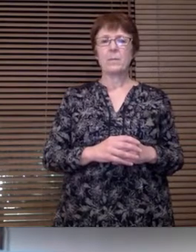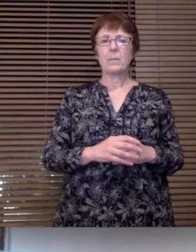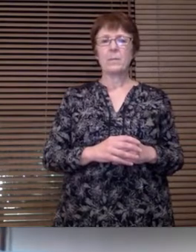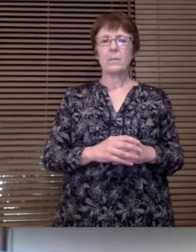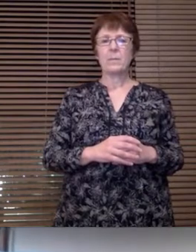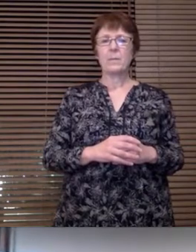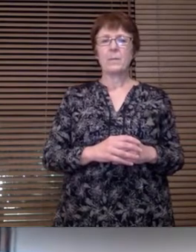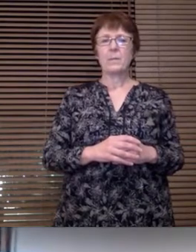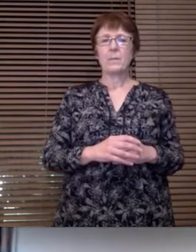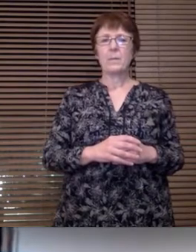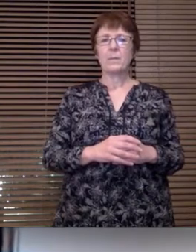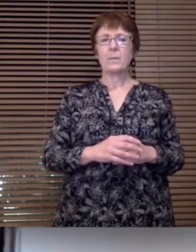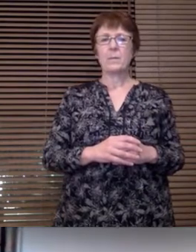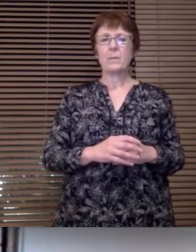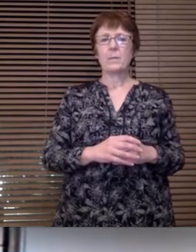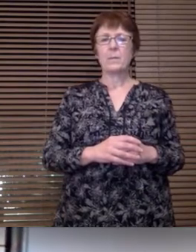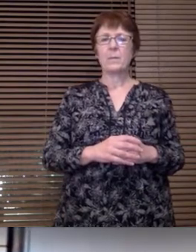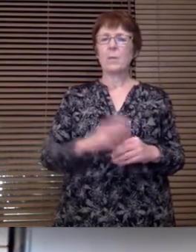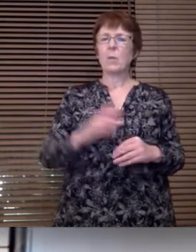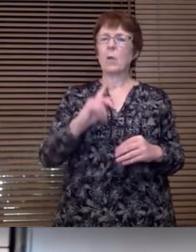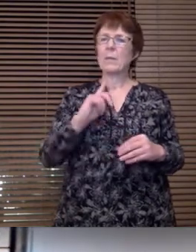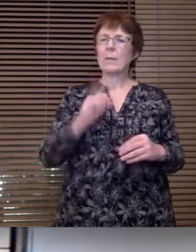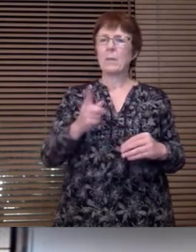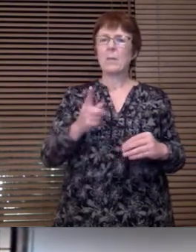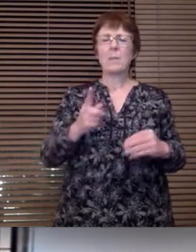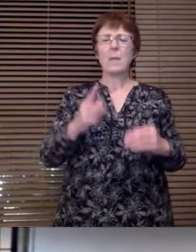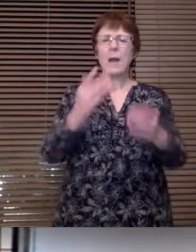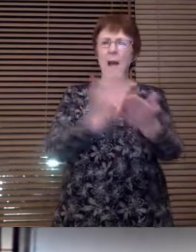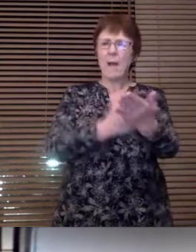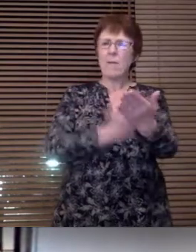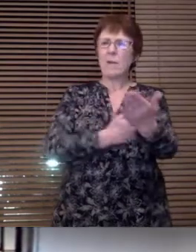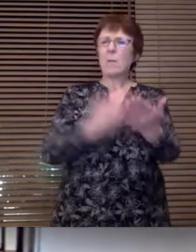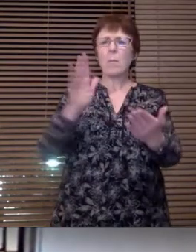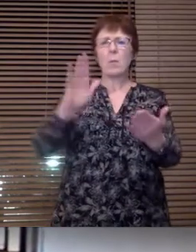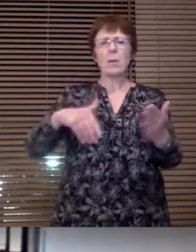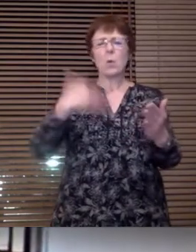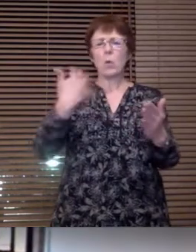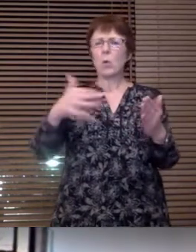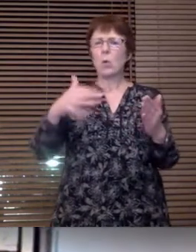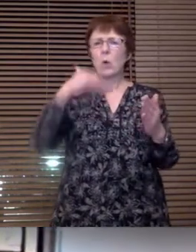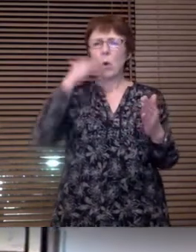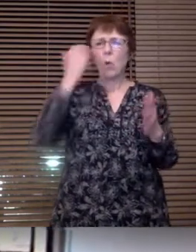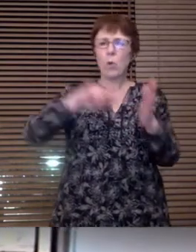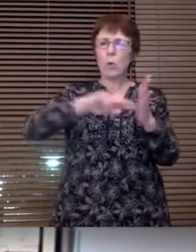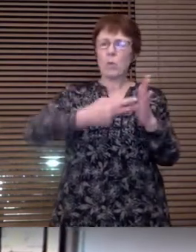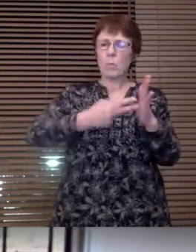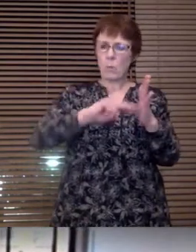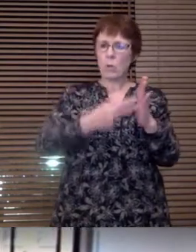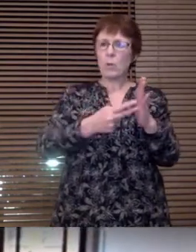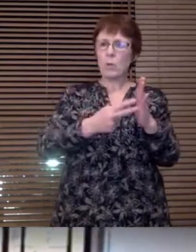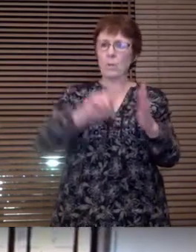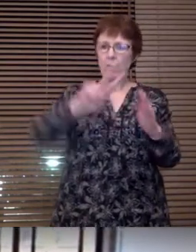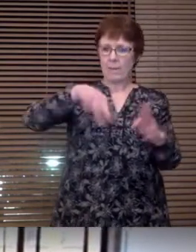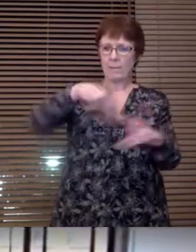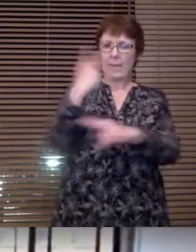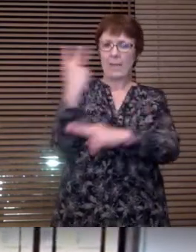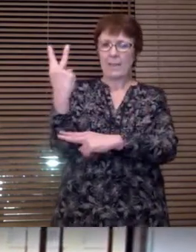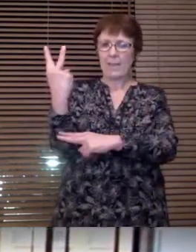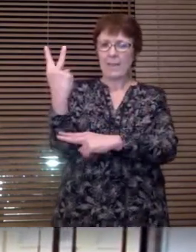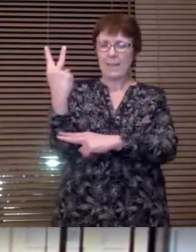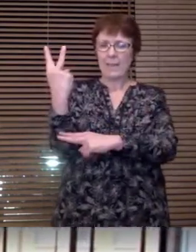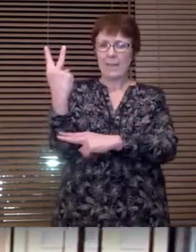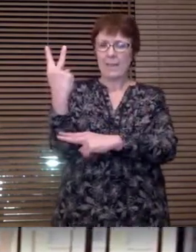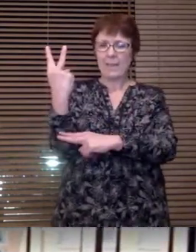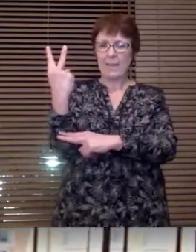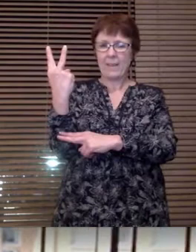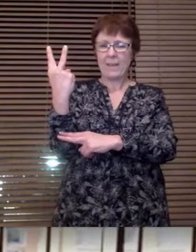doing that, but again, fantastic in progressing the handstand. So we move on to the next, which is the wall lean. So heading back over to the wall. Again,